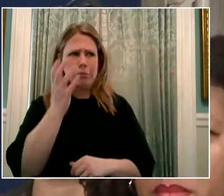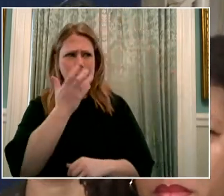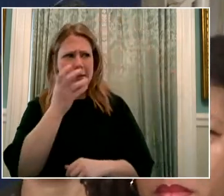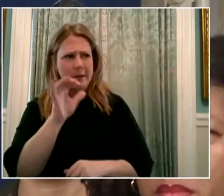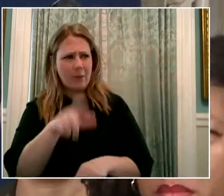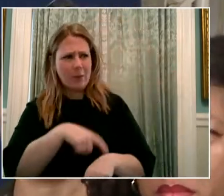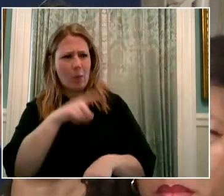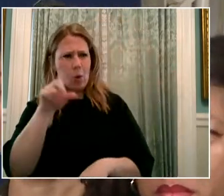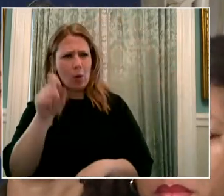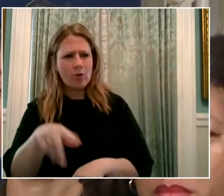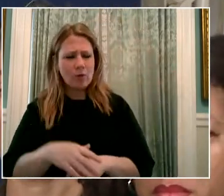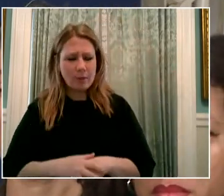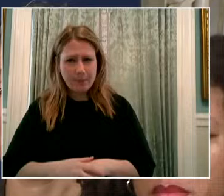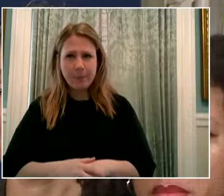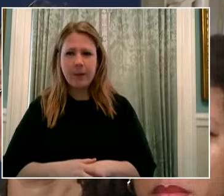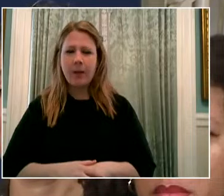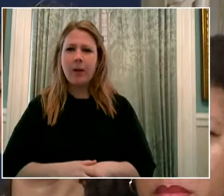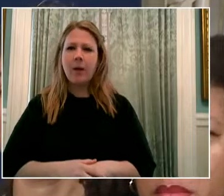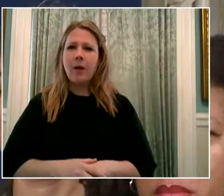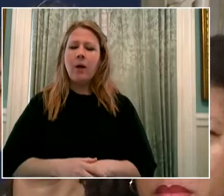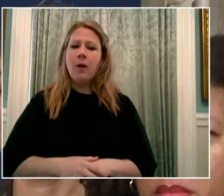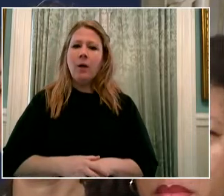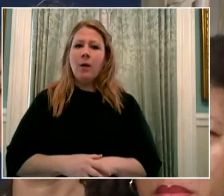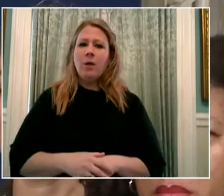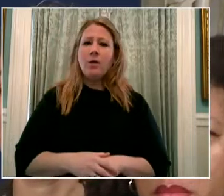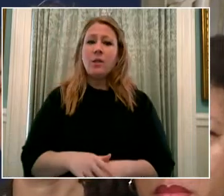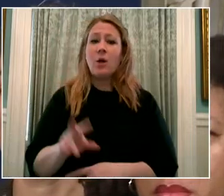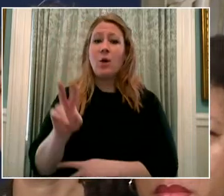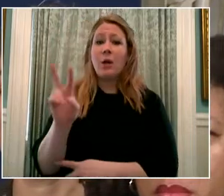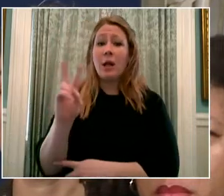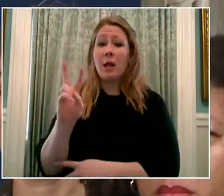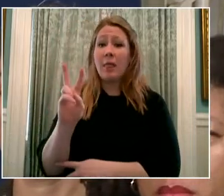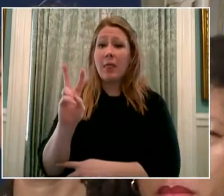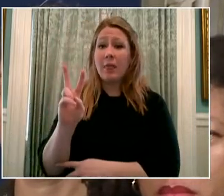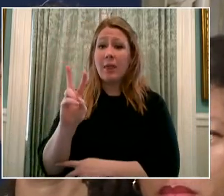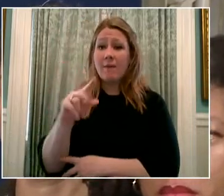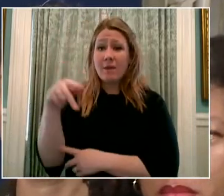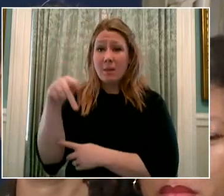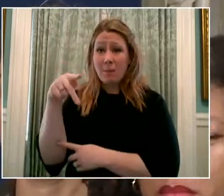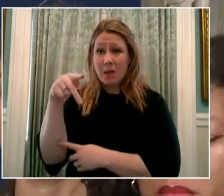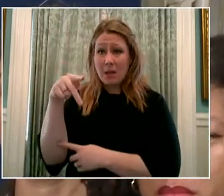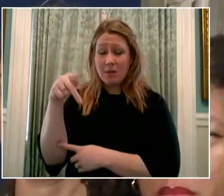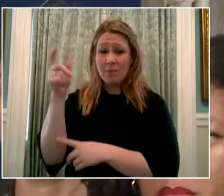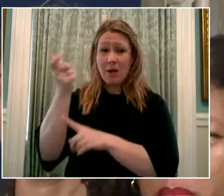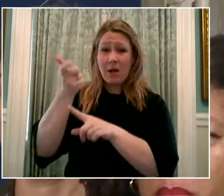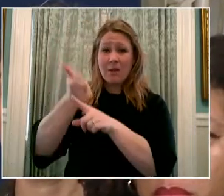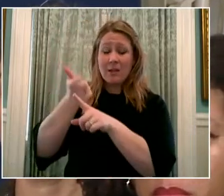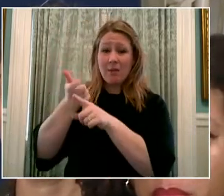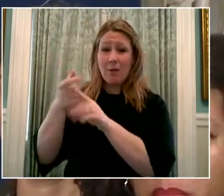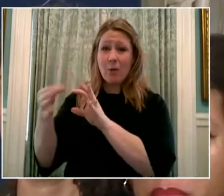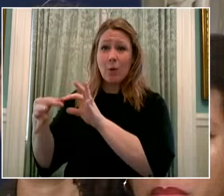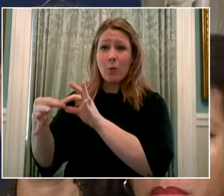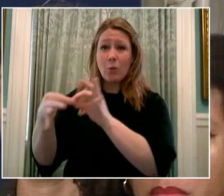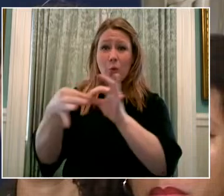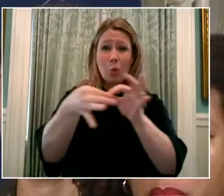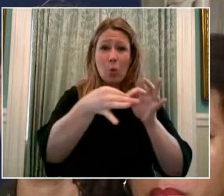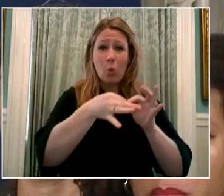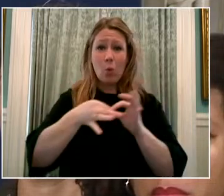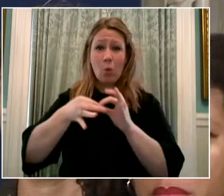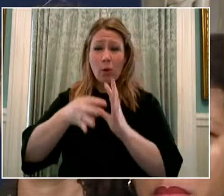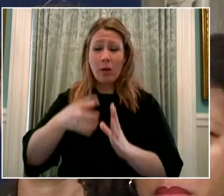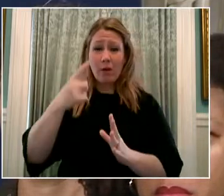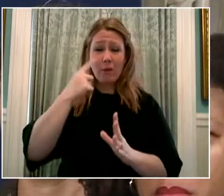To have the VP be the coordinator of this entire